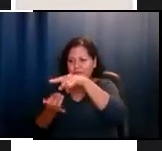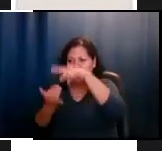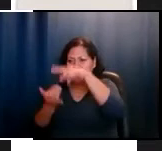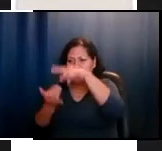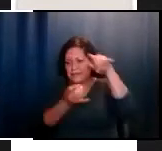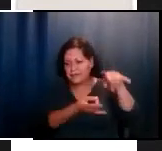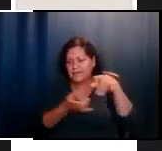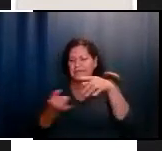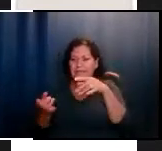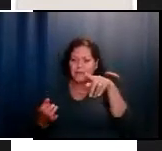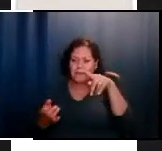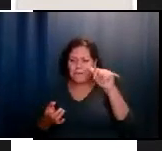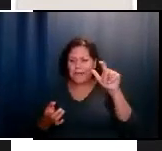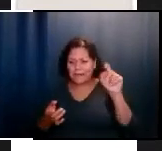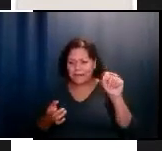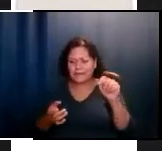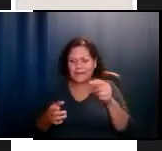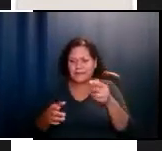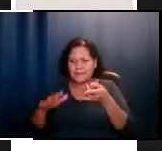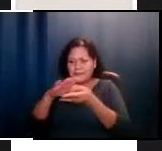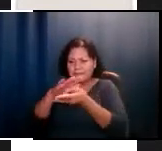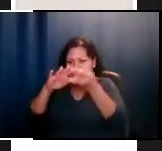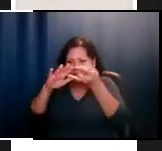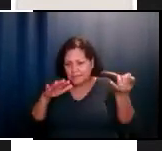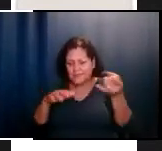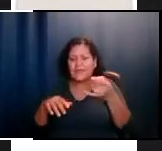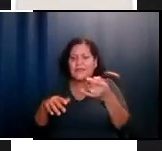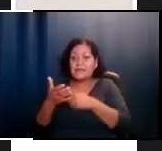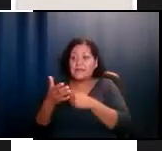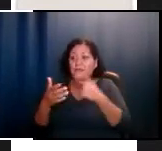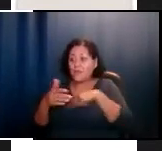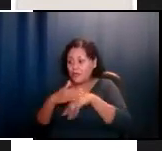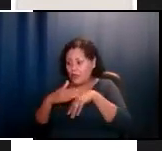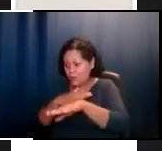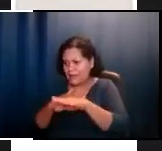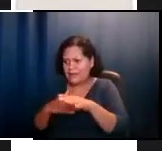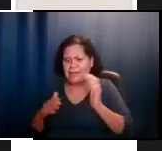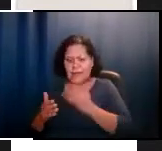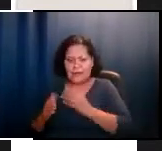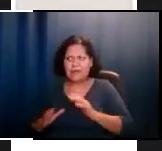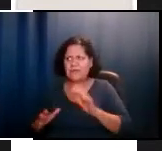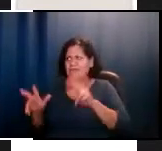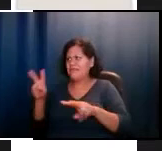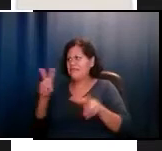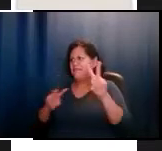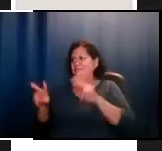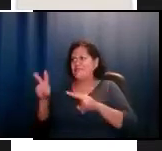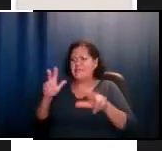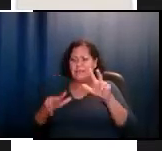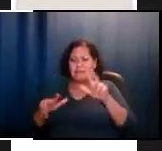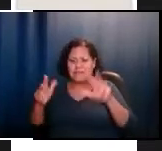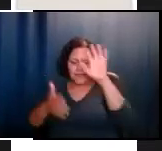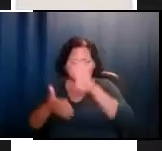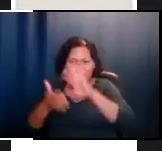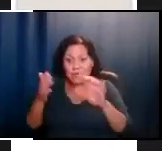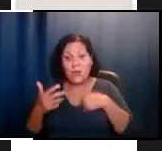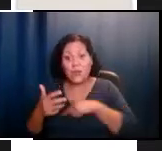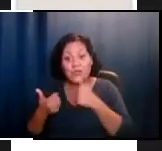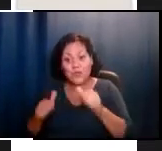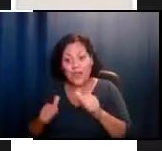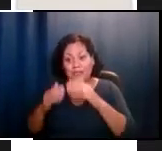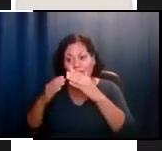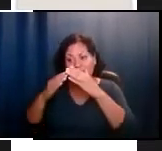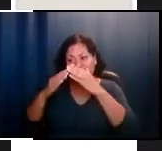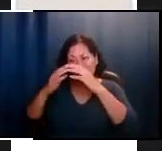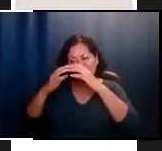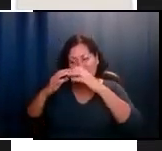And so sometimes when we go in, our clients might be a little confused. Well, what we do is we try to break down